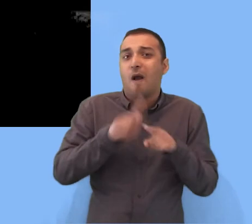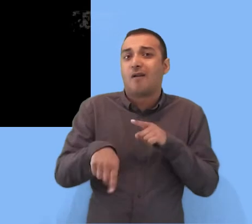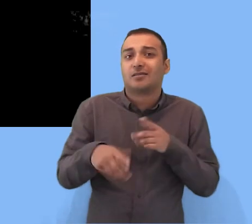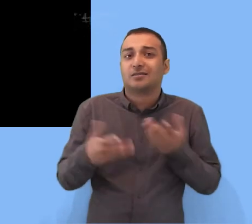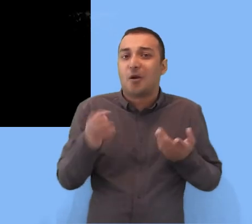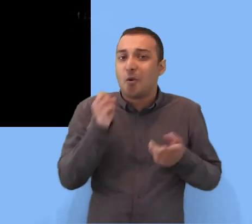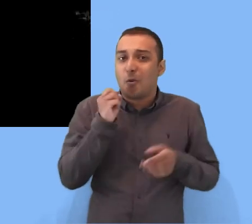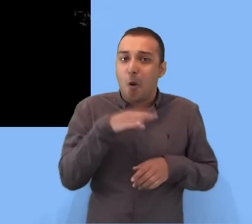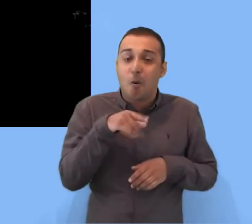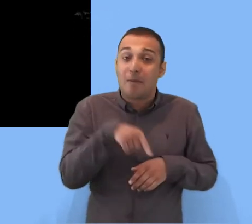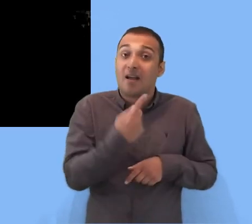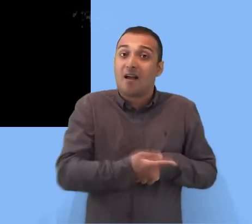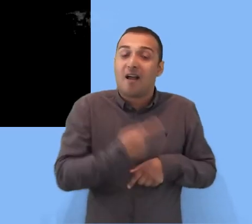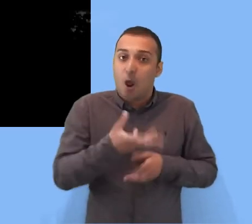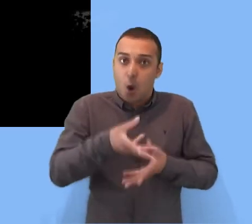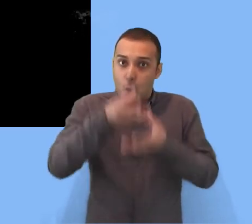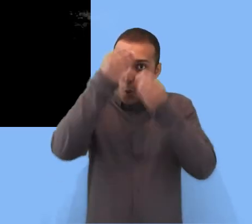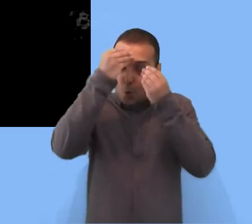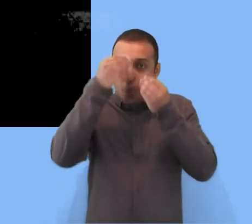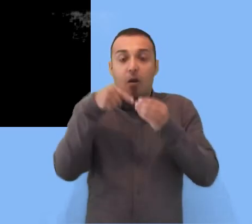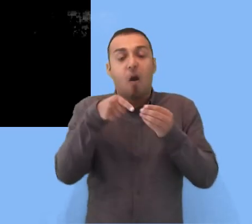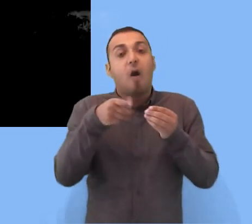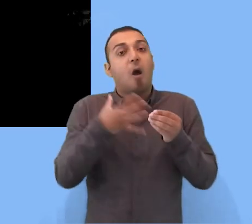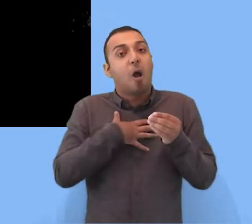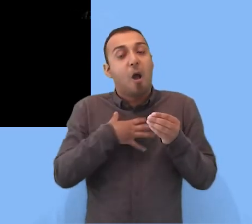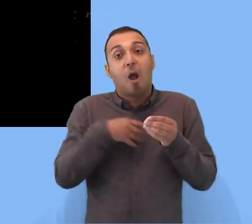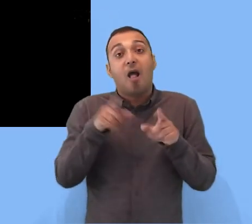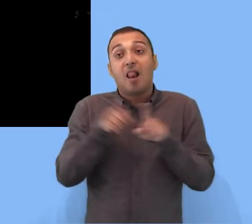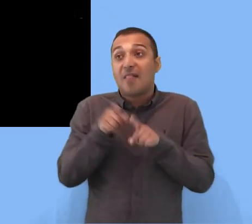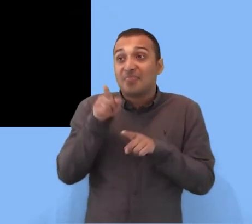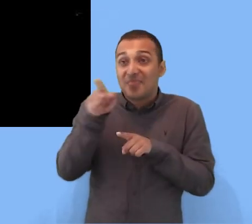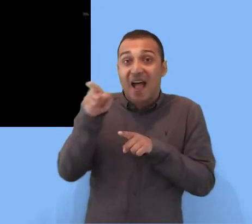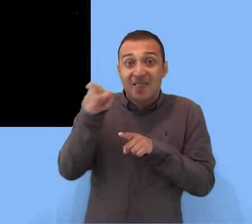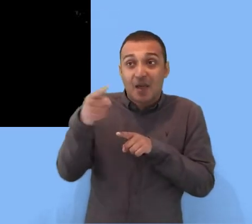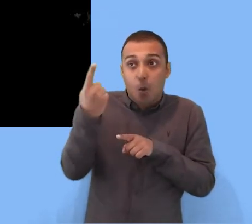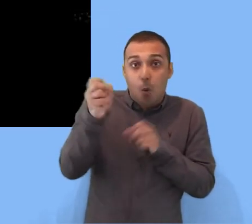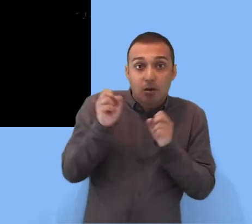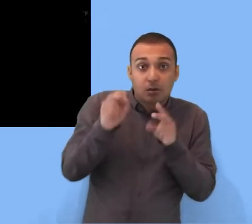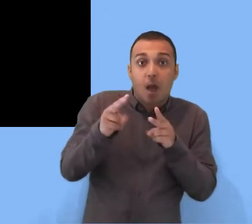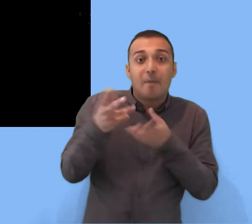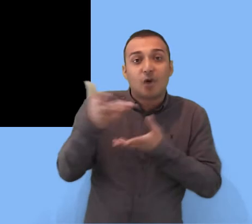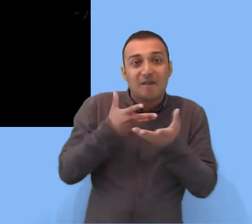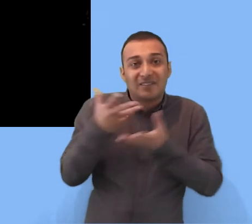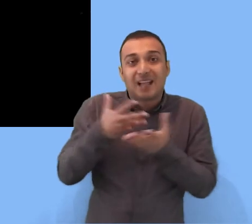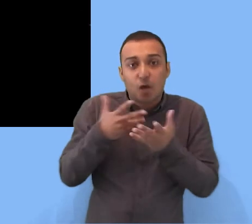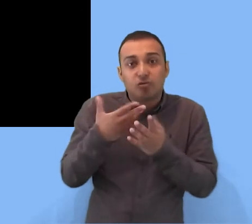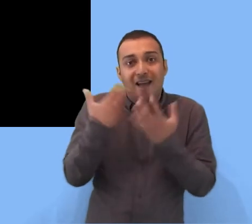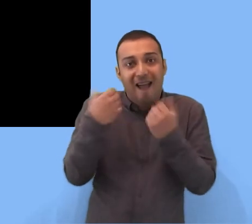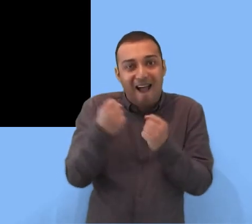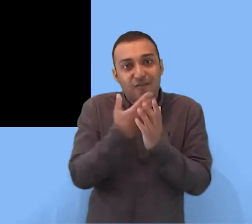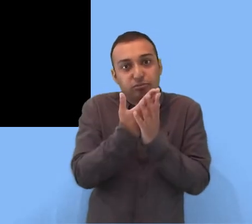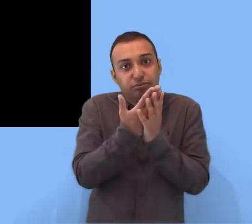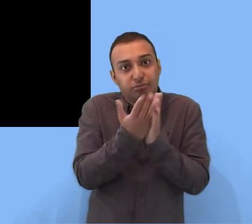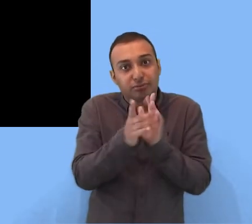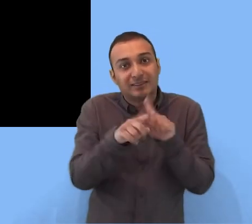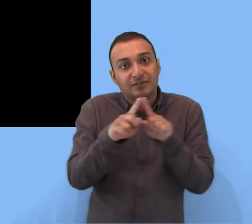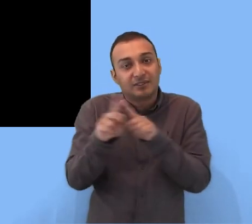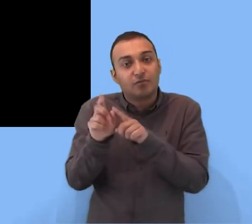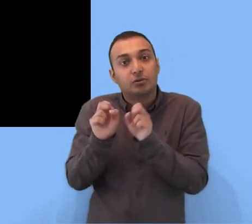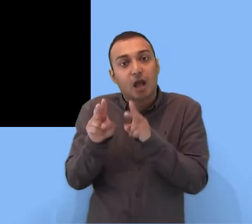sort of conversation goes on. Read with your child, love your child, and tell your child that you love them.